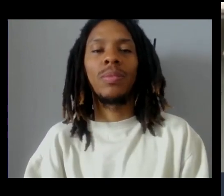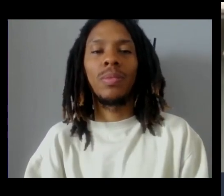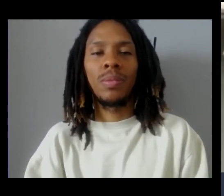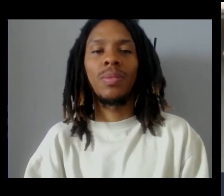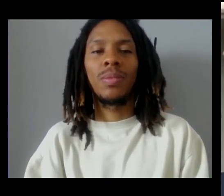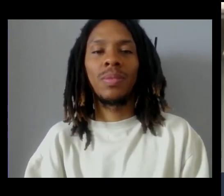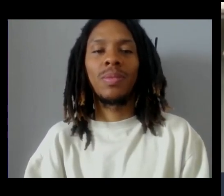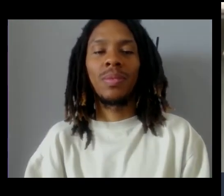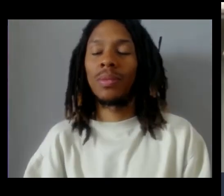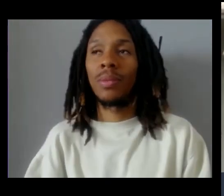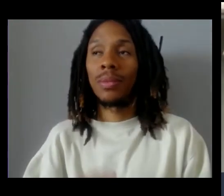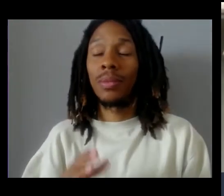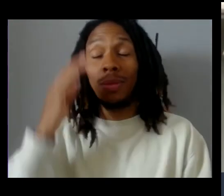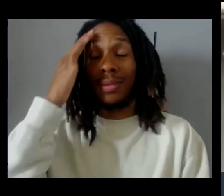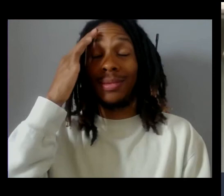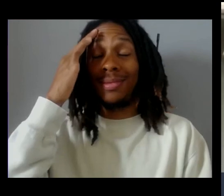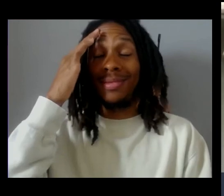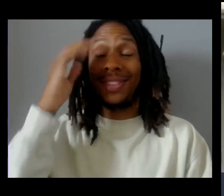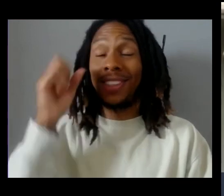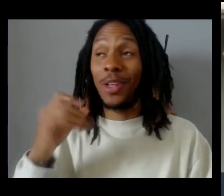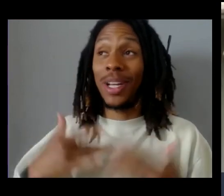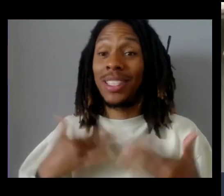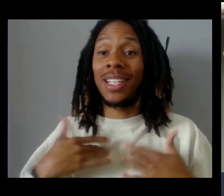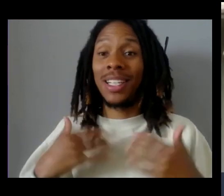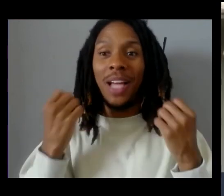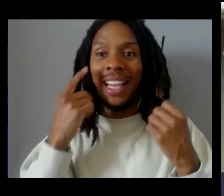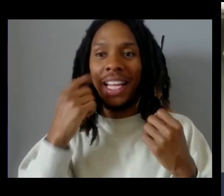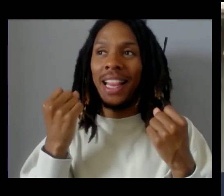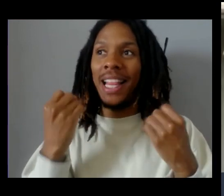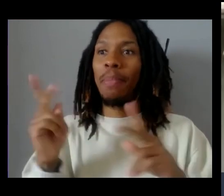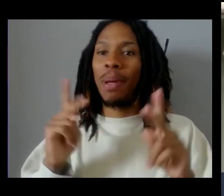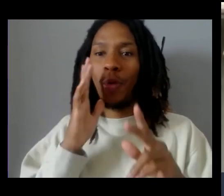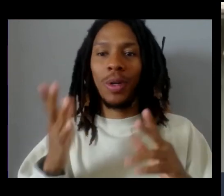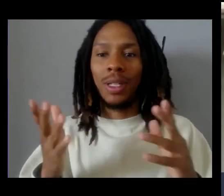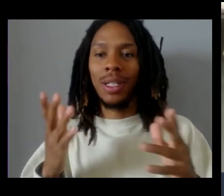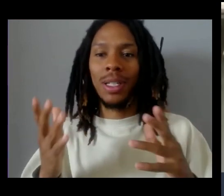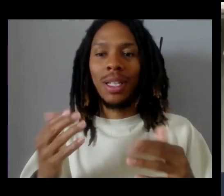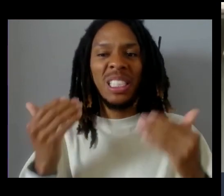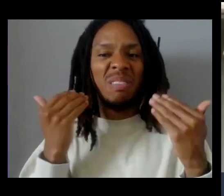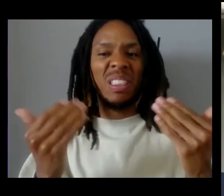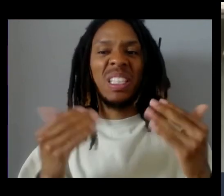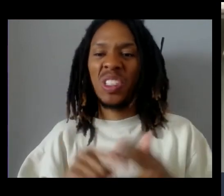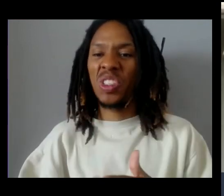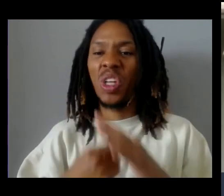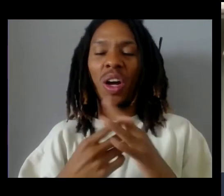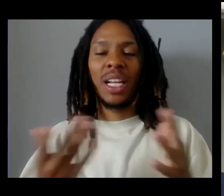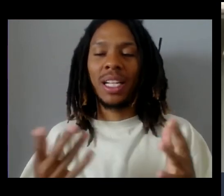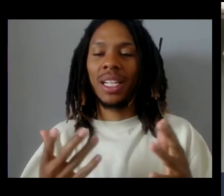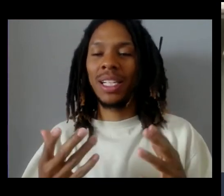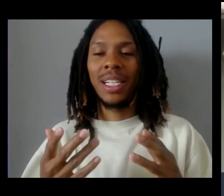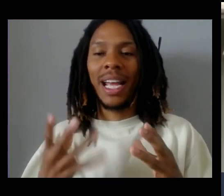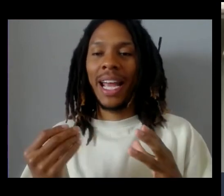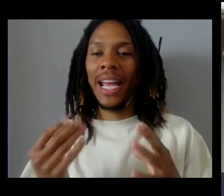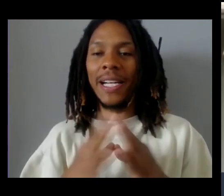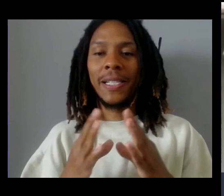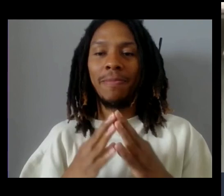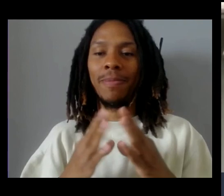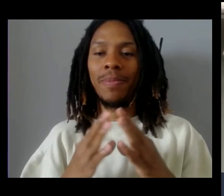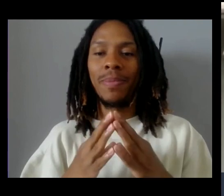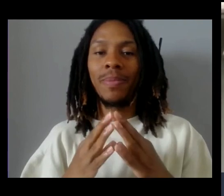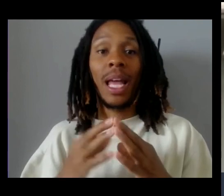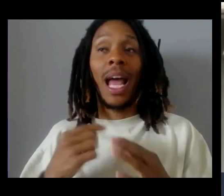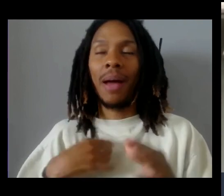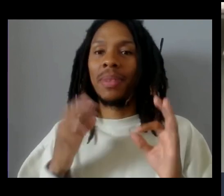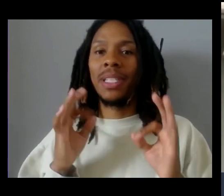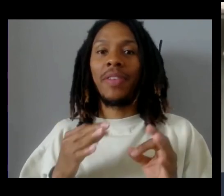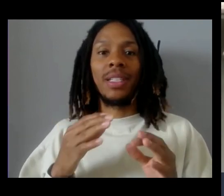Yeah, wow, this is so exciting. I think a lot of people are just gonna, get started, and I'm definitely excited to